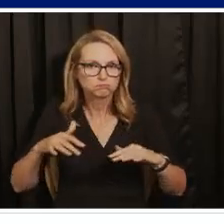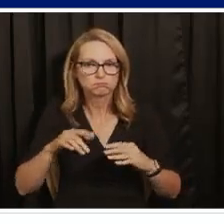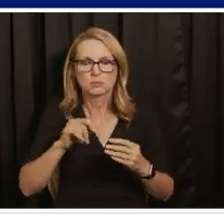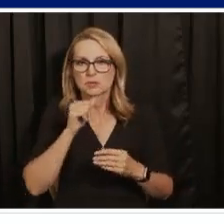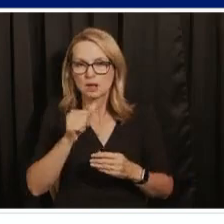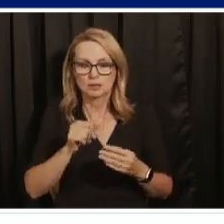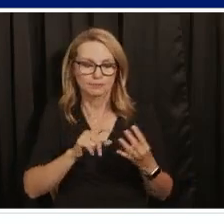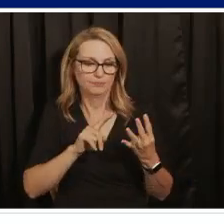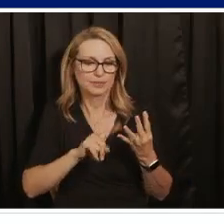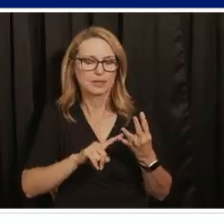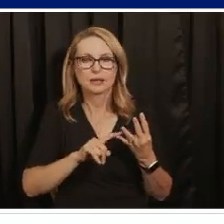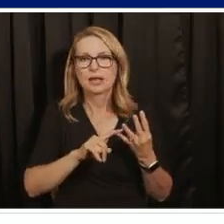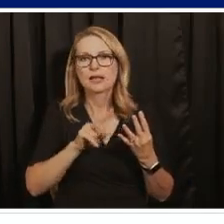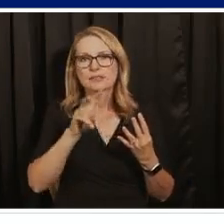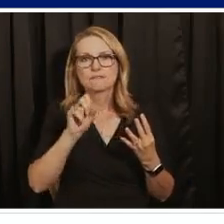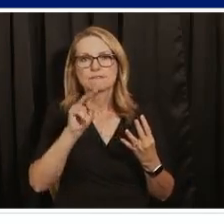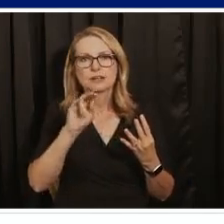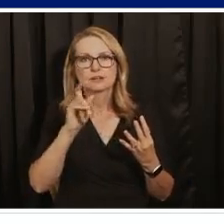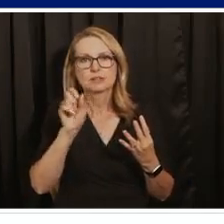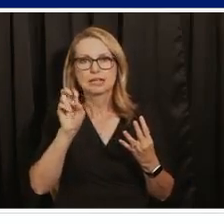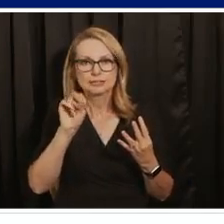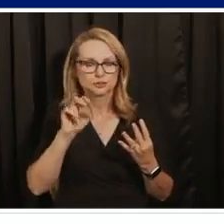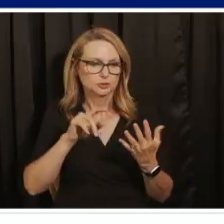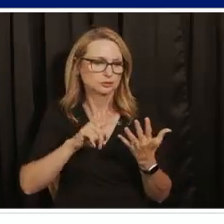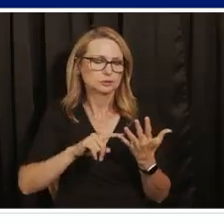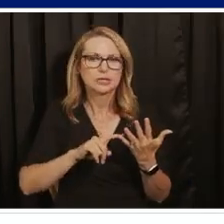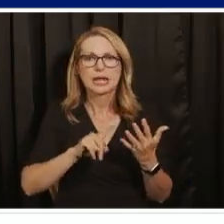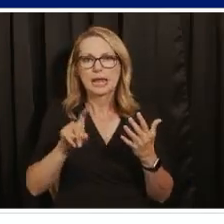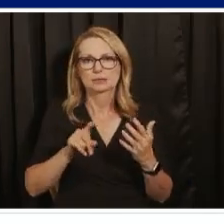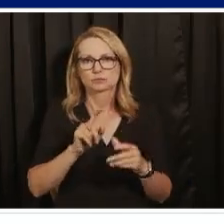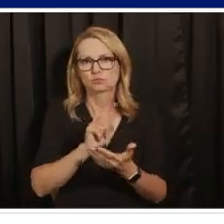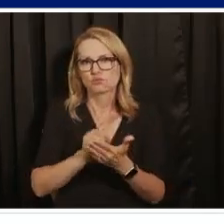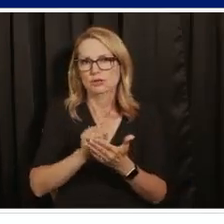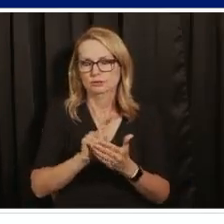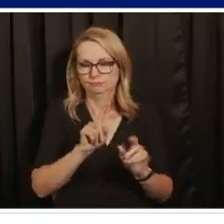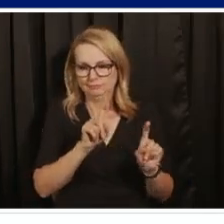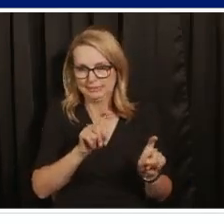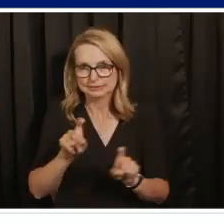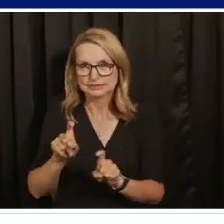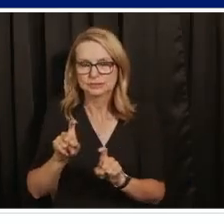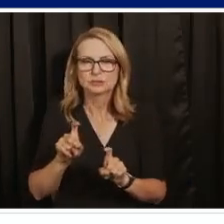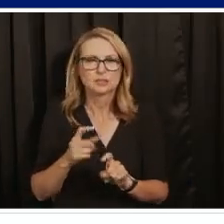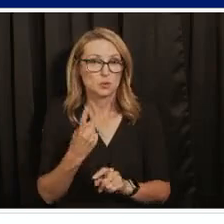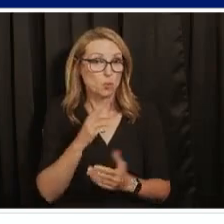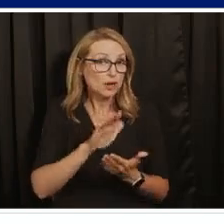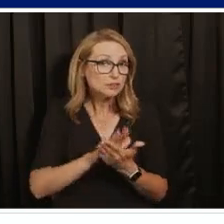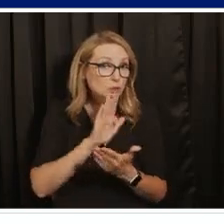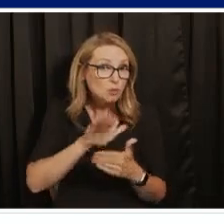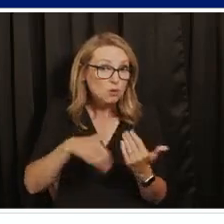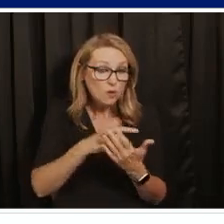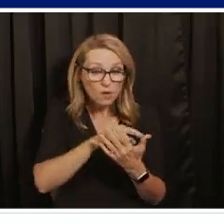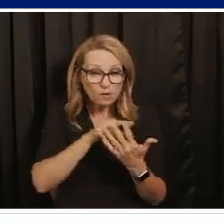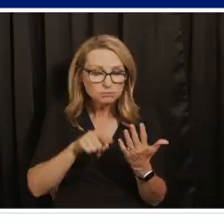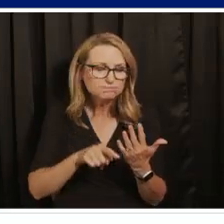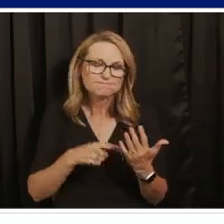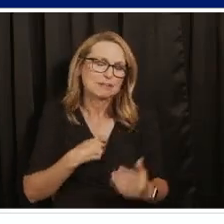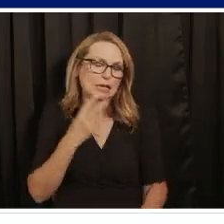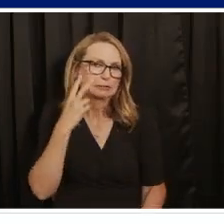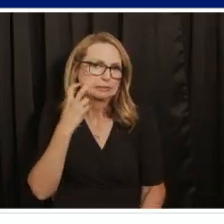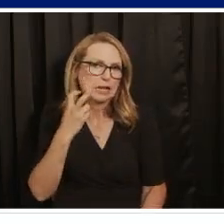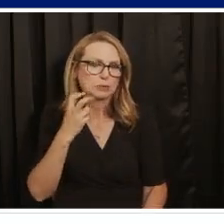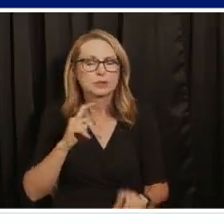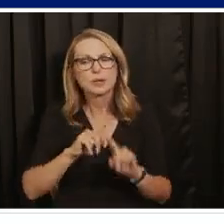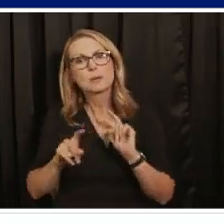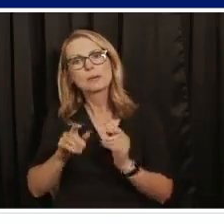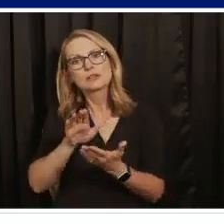ventilation, surveillance testing. I don't think you'll find too many schools that are doing all of those things. What you will find is schools are figuring out what